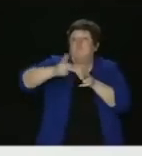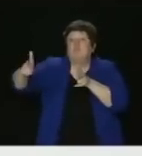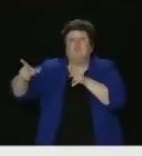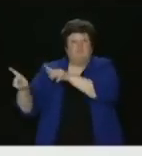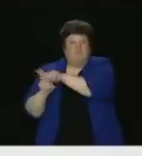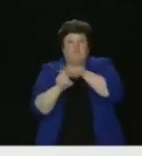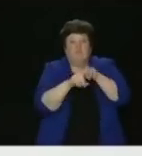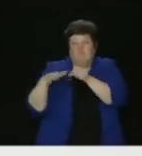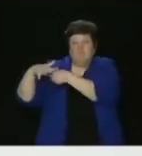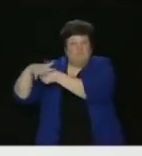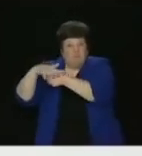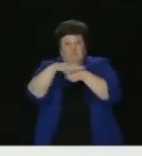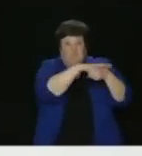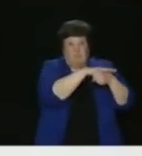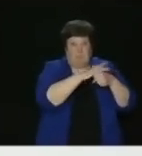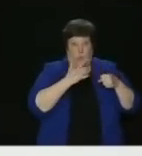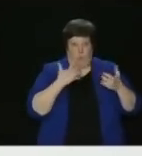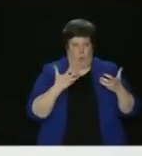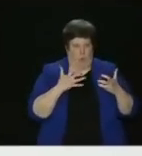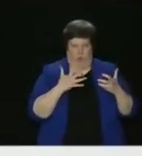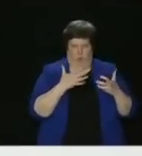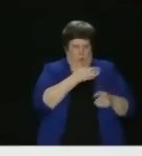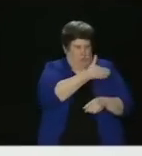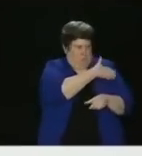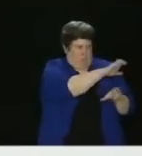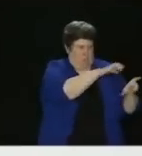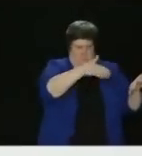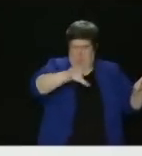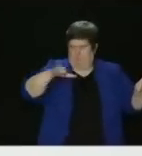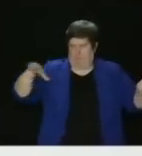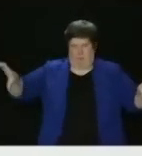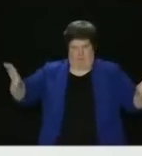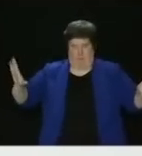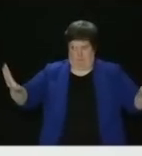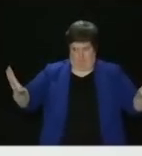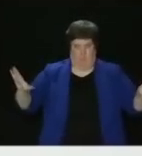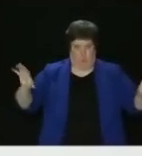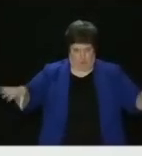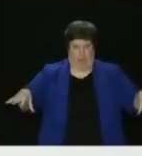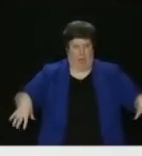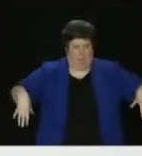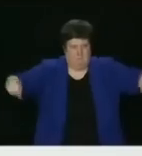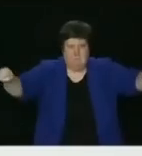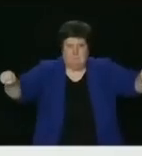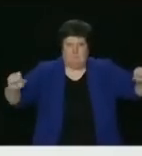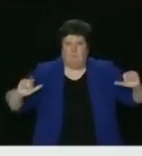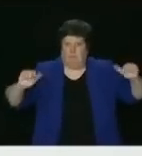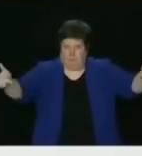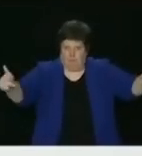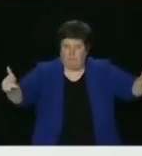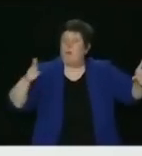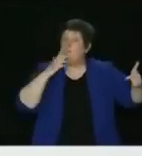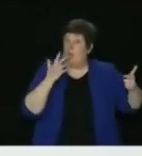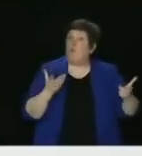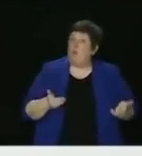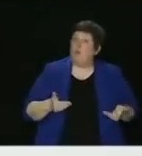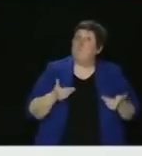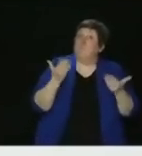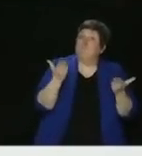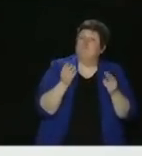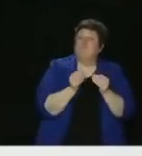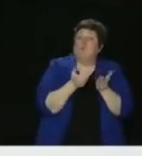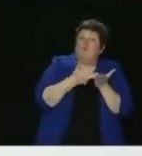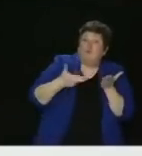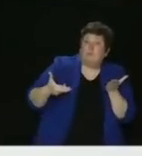need to do their jobs, but also the extra resources. We have delivered